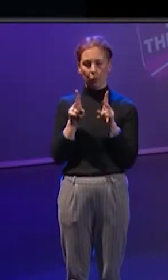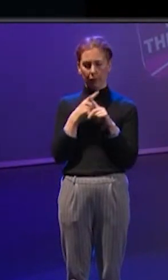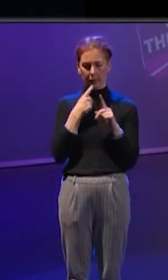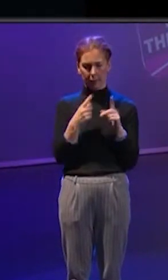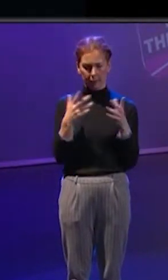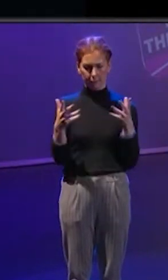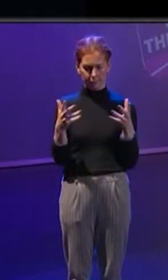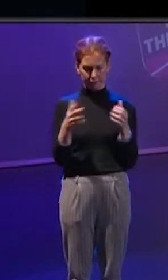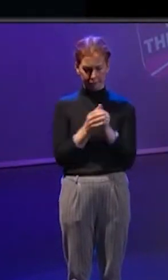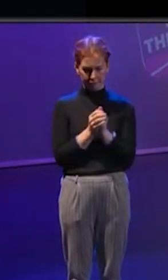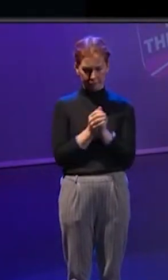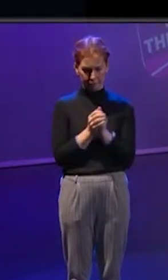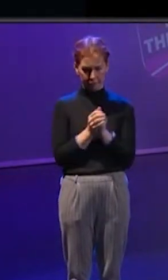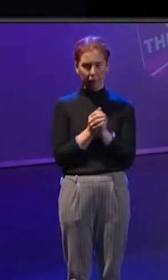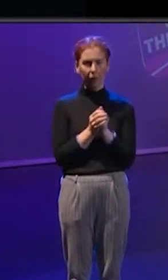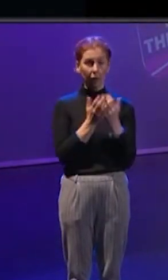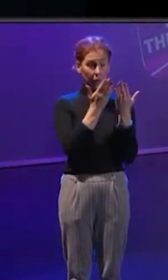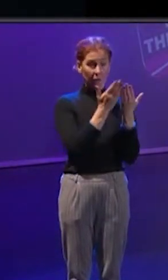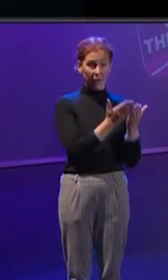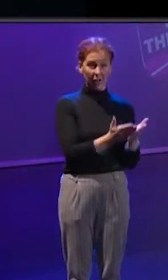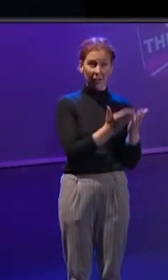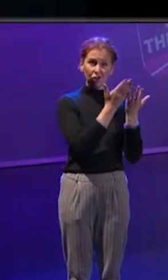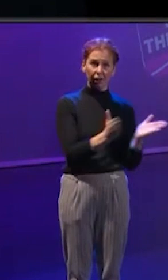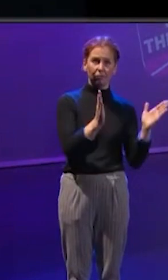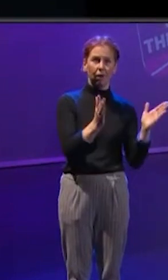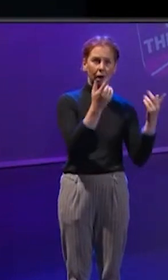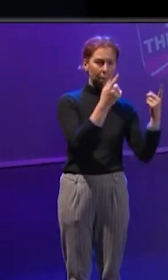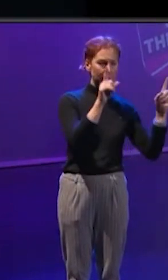out kind of what a general manager is and what a producer is.